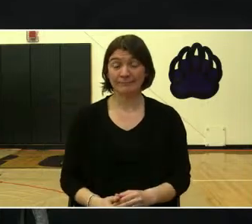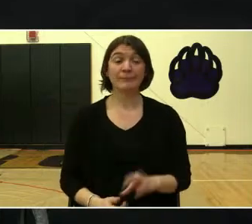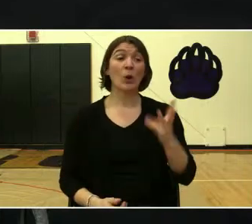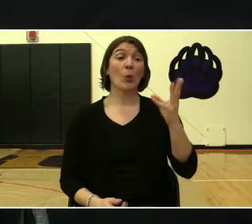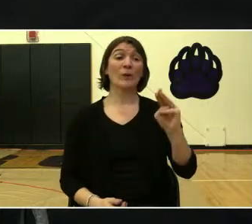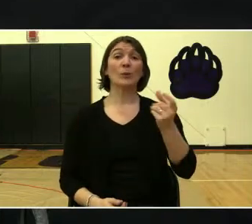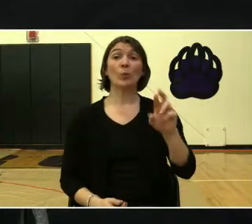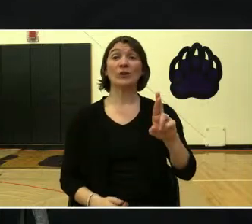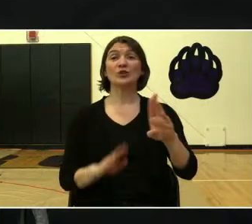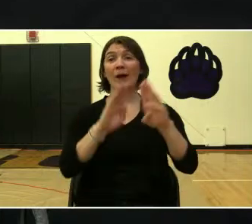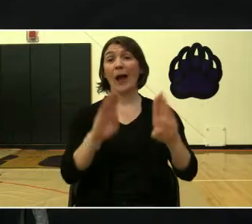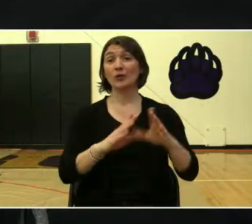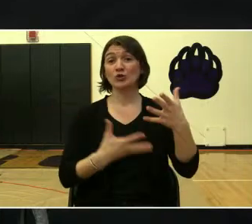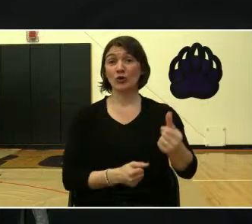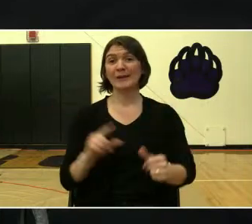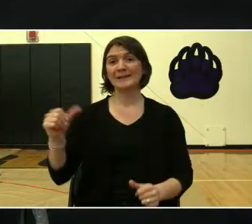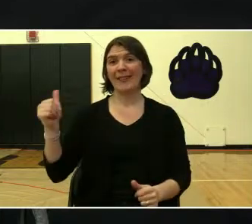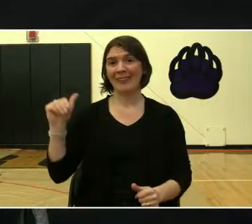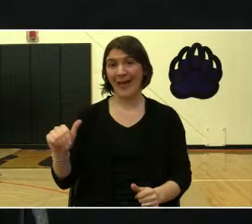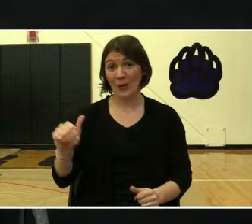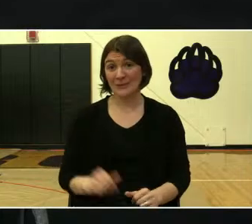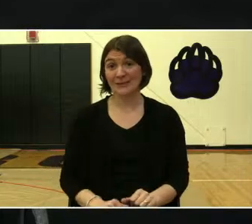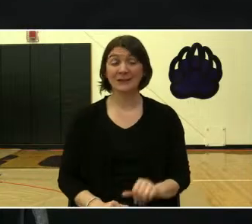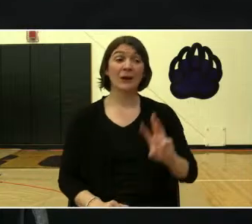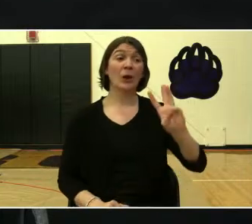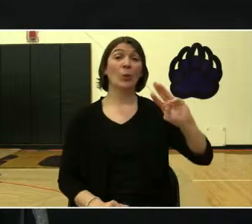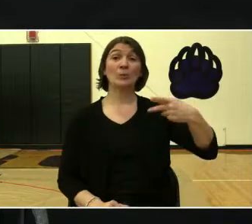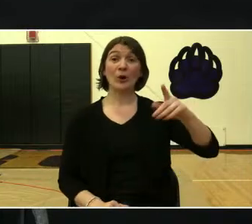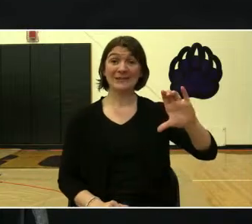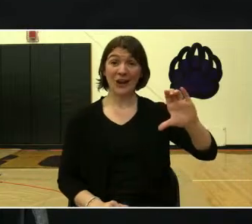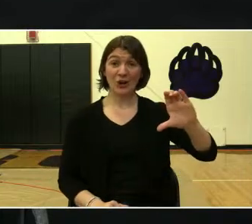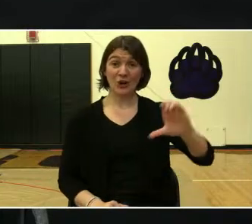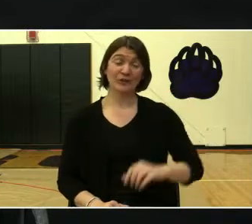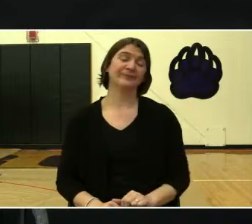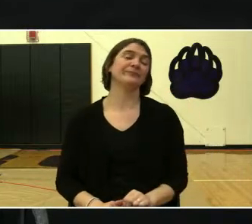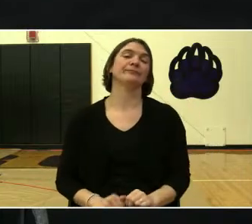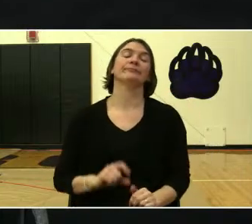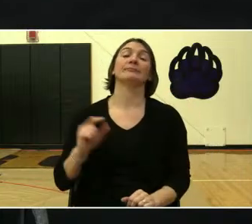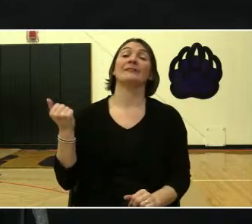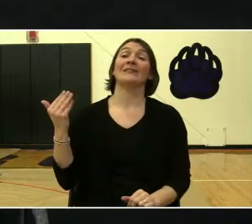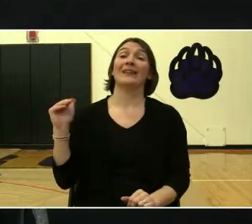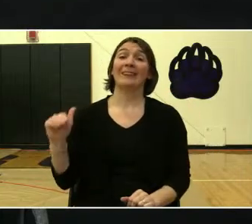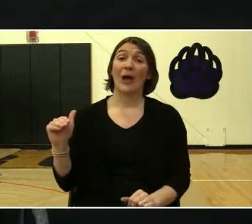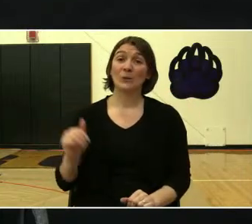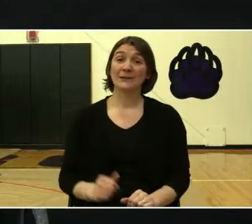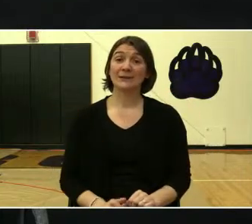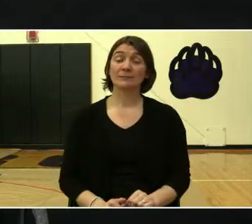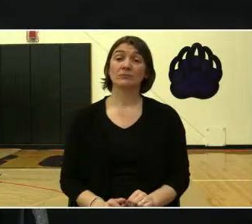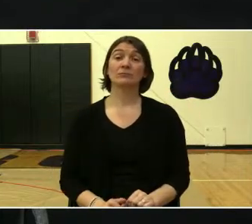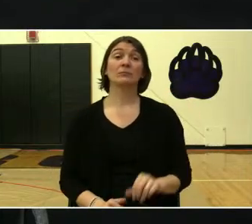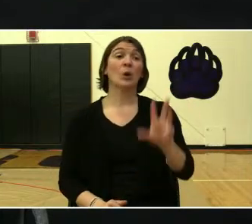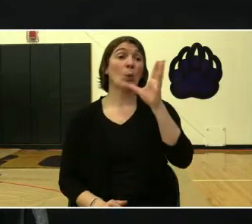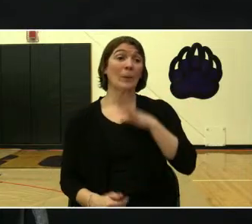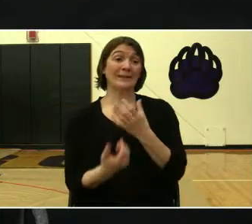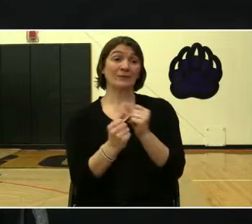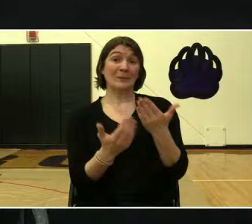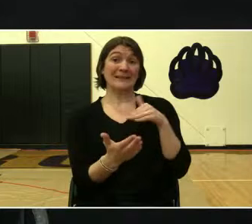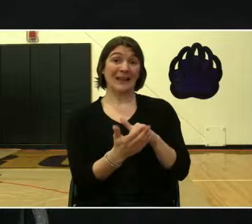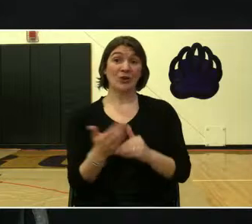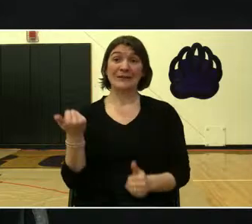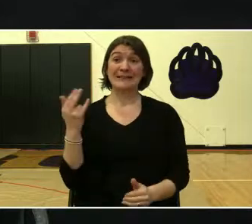Windam Windsor Housing Trust $10,000 w proudy Center for Children and Family $115,000 women's Freedom